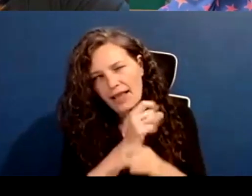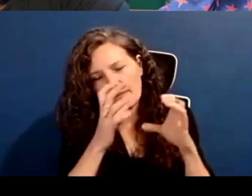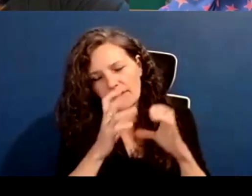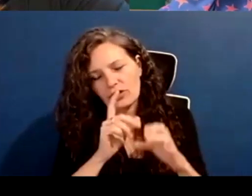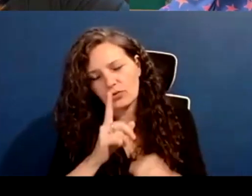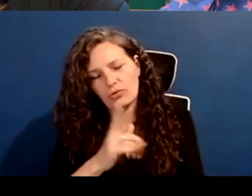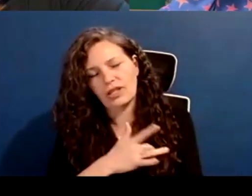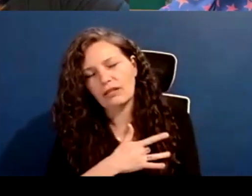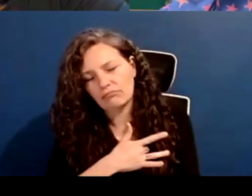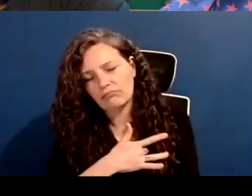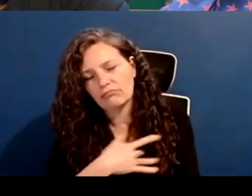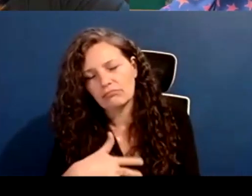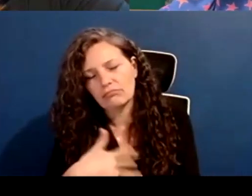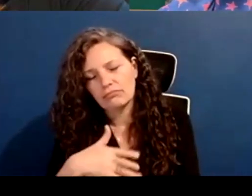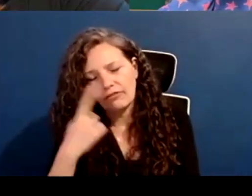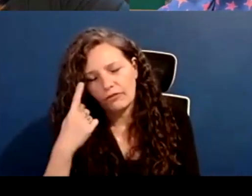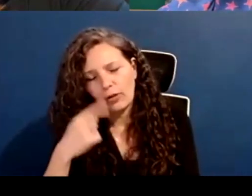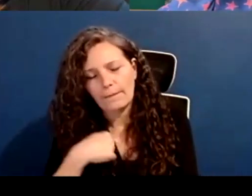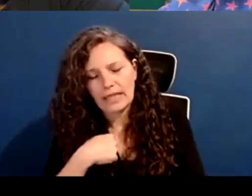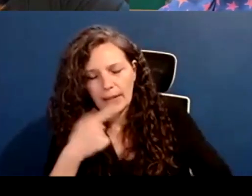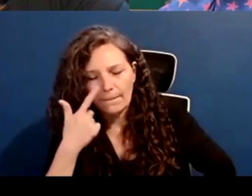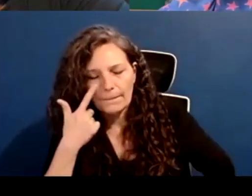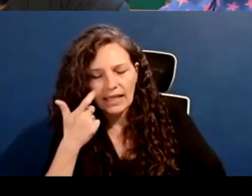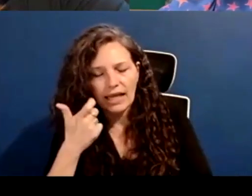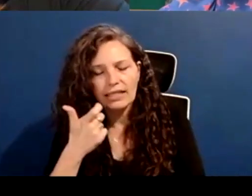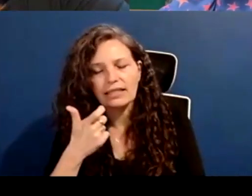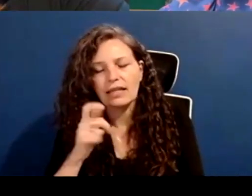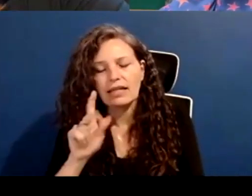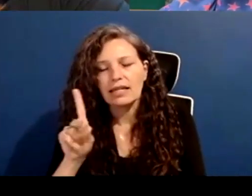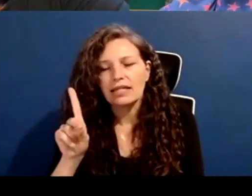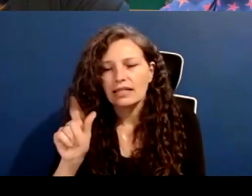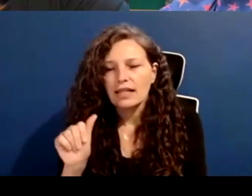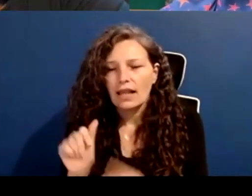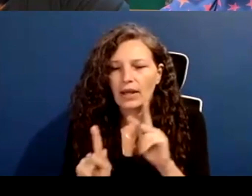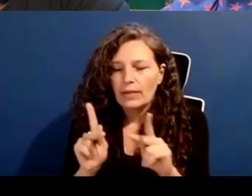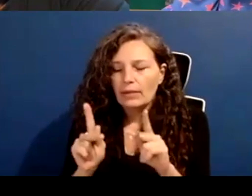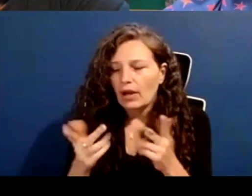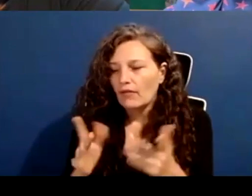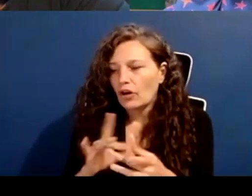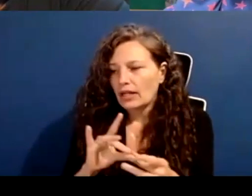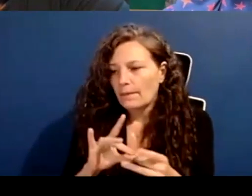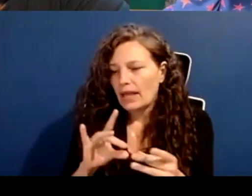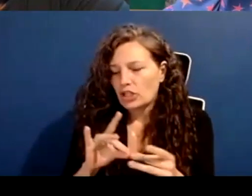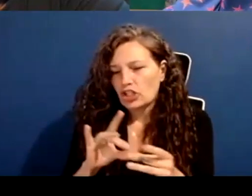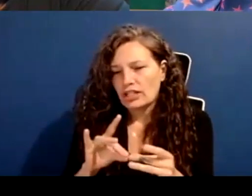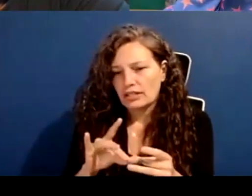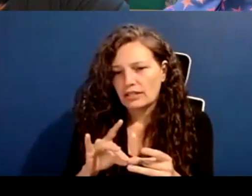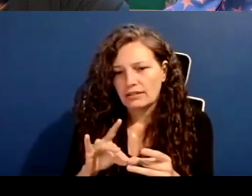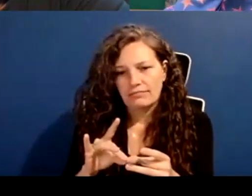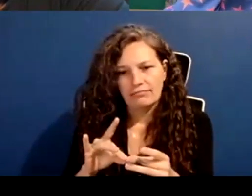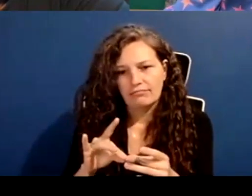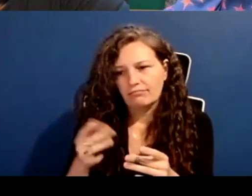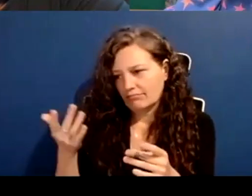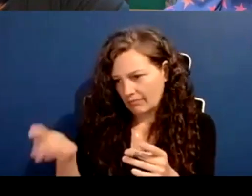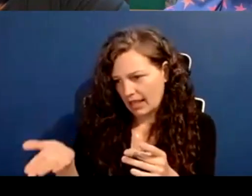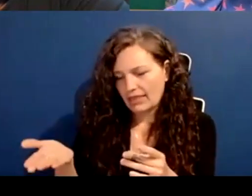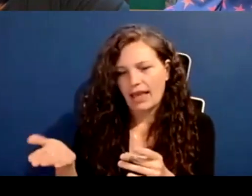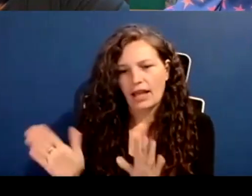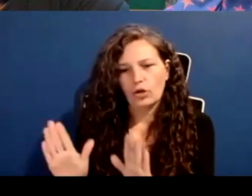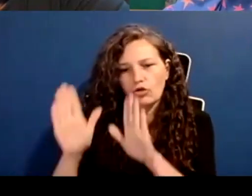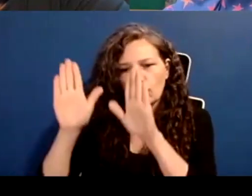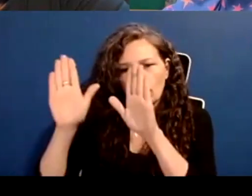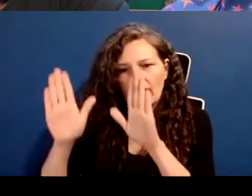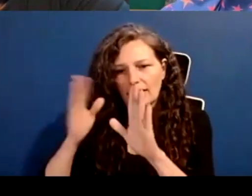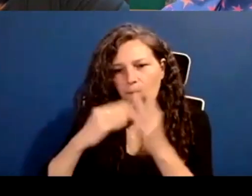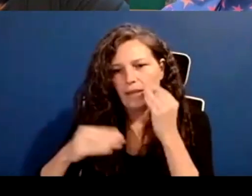meaningful to me because disabled folks are mentioned at this great banquet, the accessible